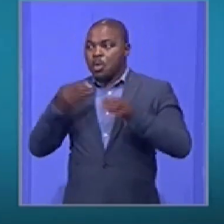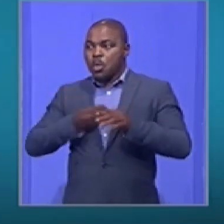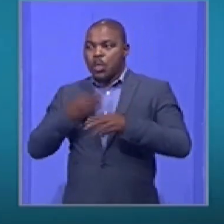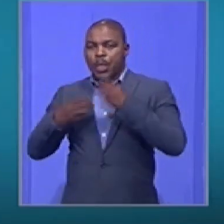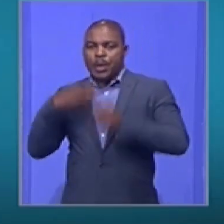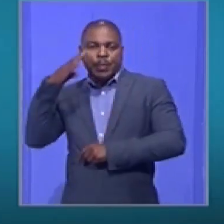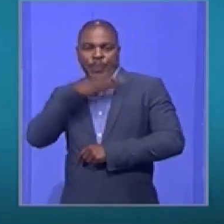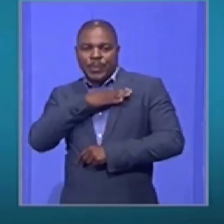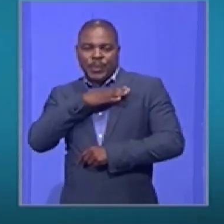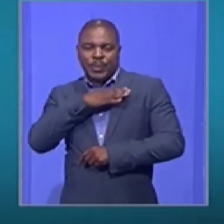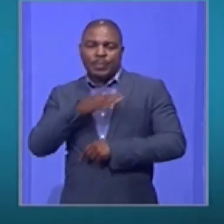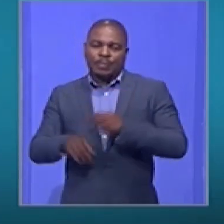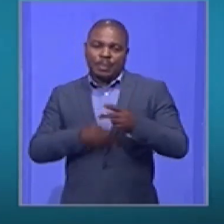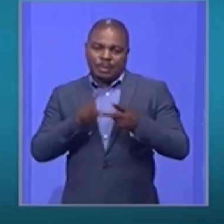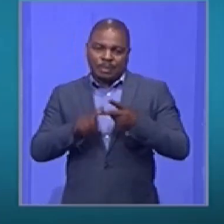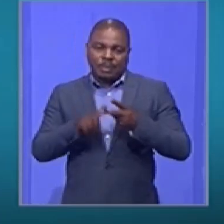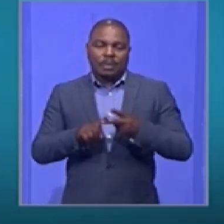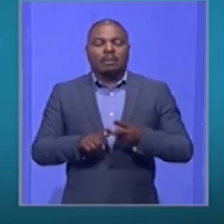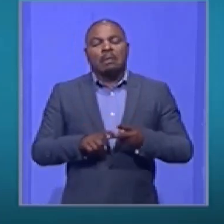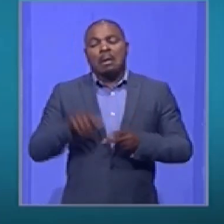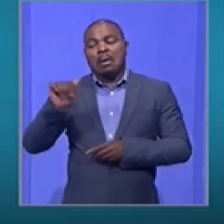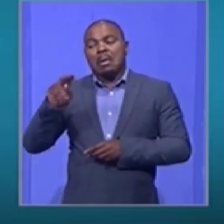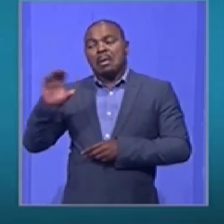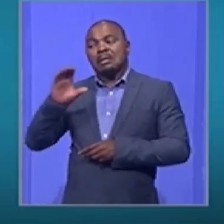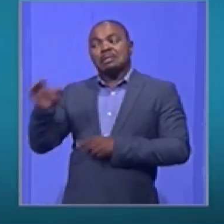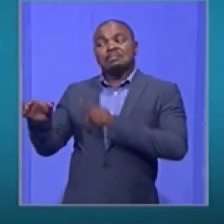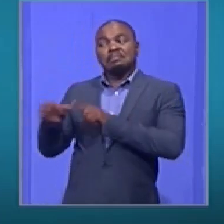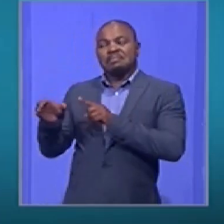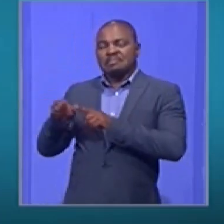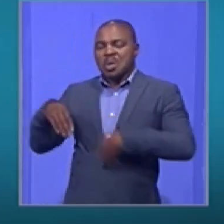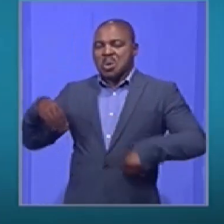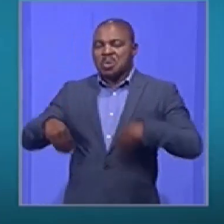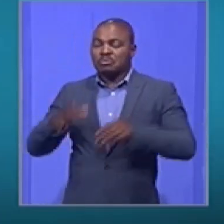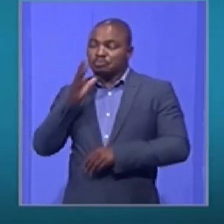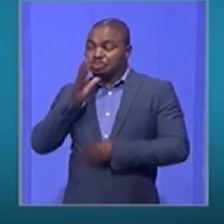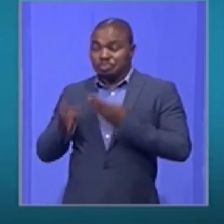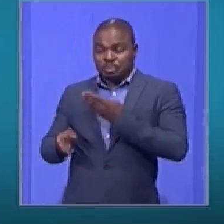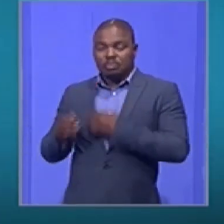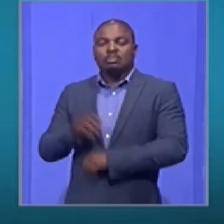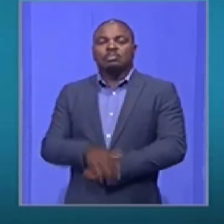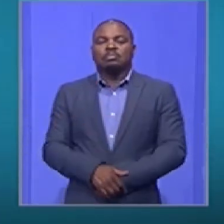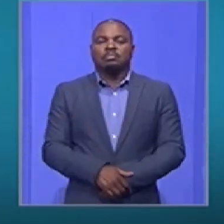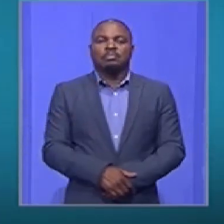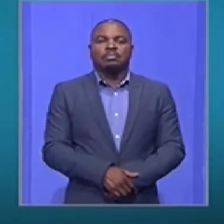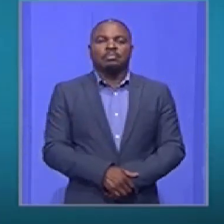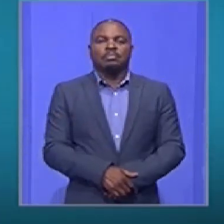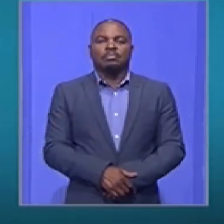ke tlhoba boroko lekoko le le busang la ANC le tletse bonwenwe.